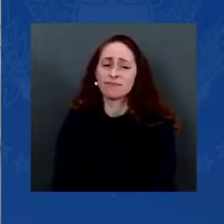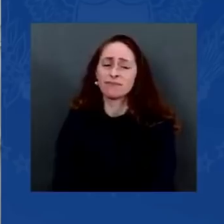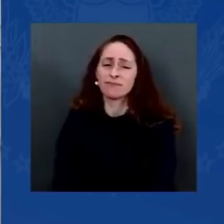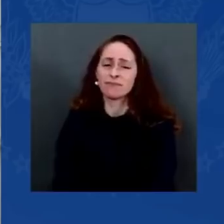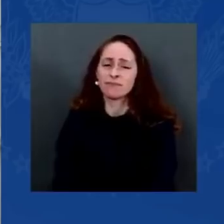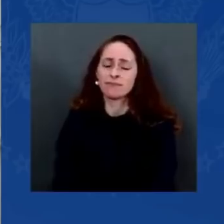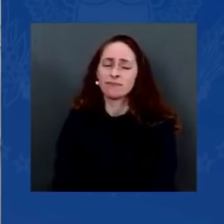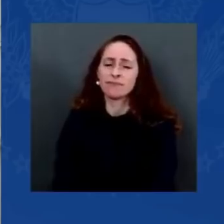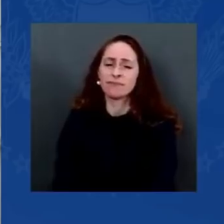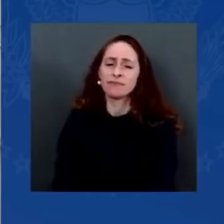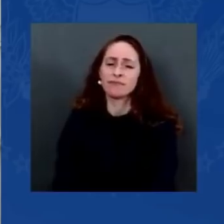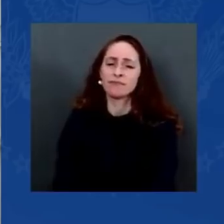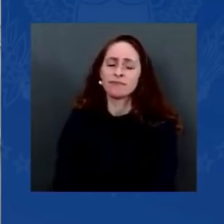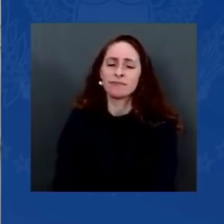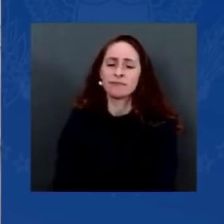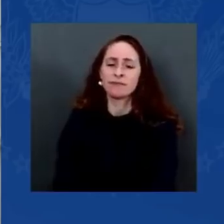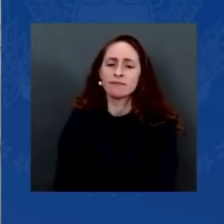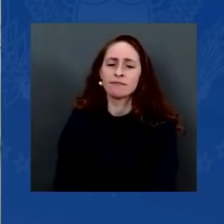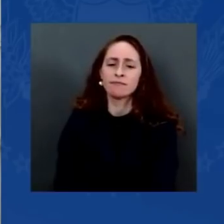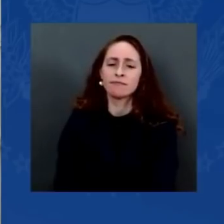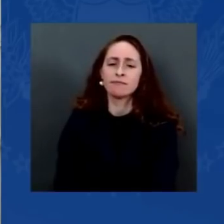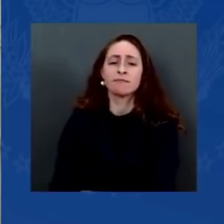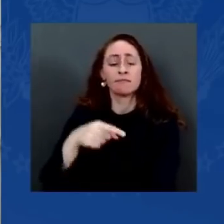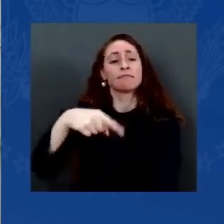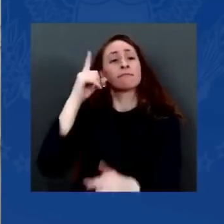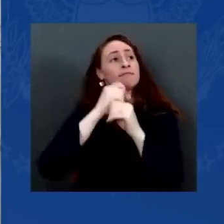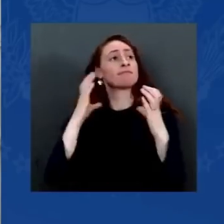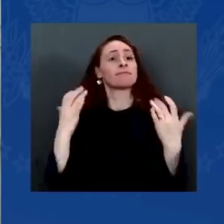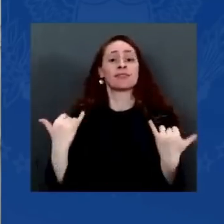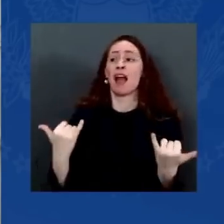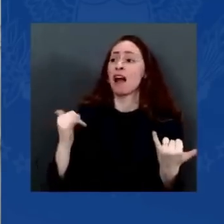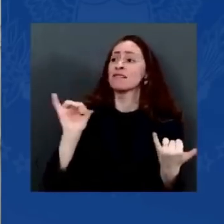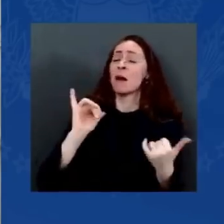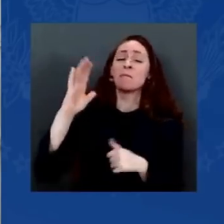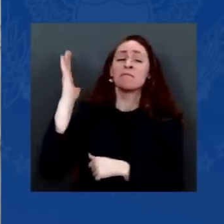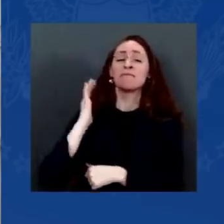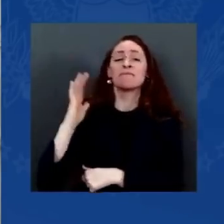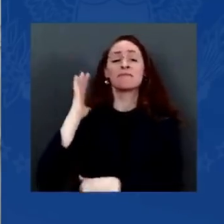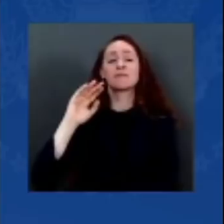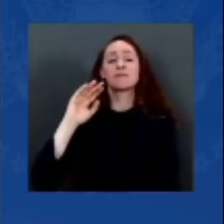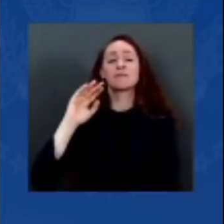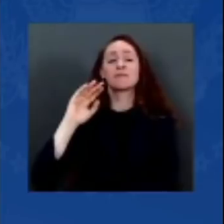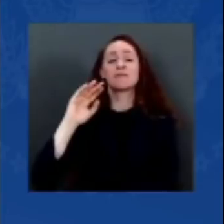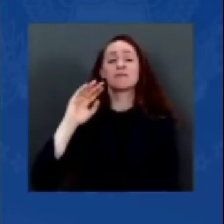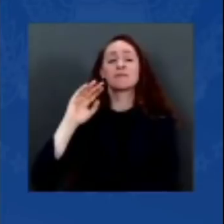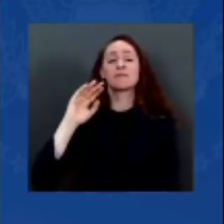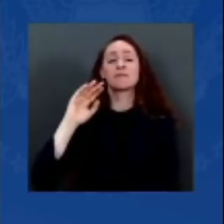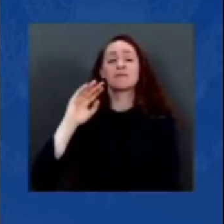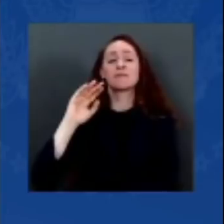fully vaccinated. We're prepared. We know more. We just have to stay focused.